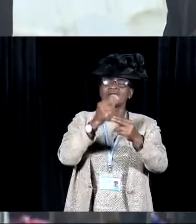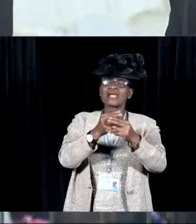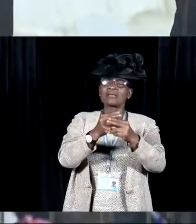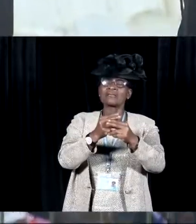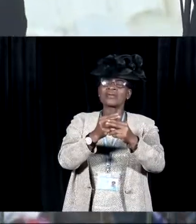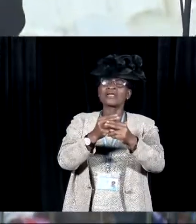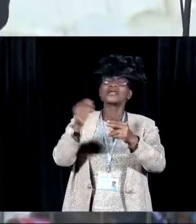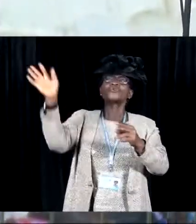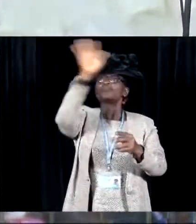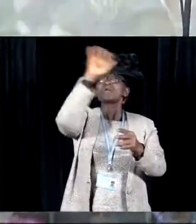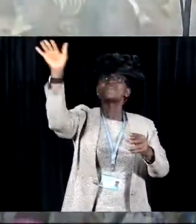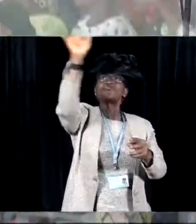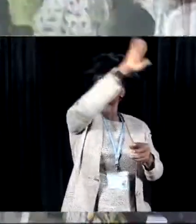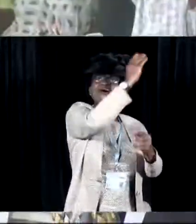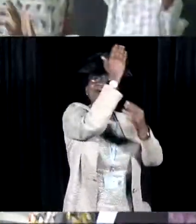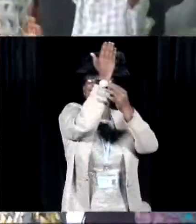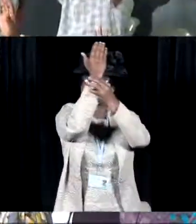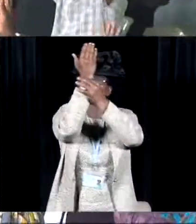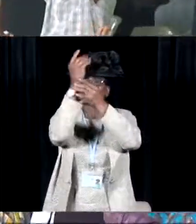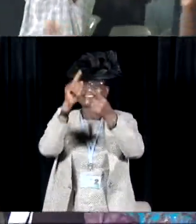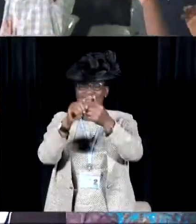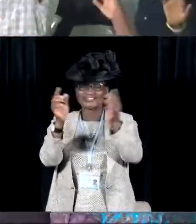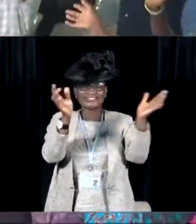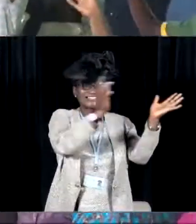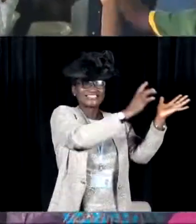Jesus. Thank you, Jesus.